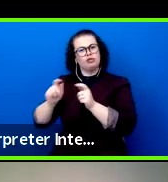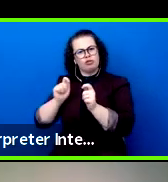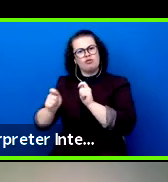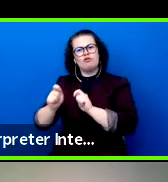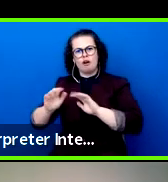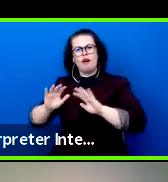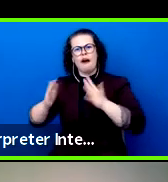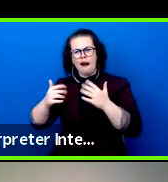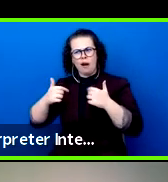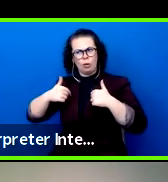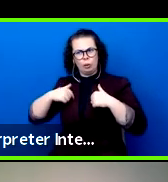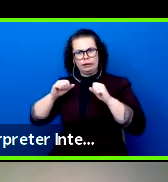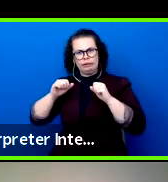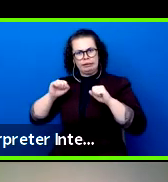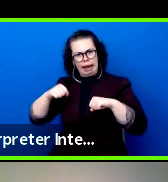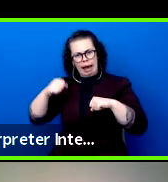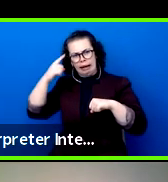as there are people?